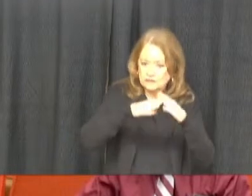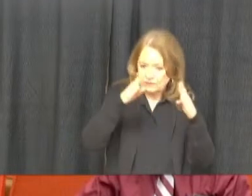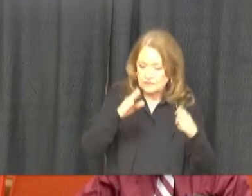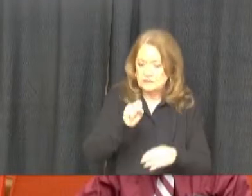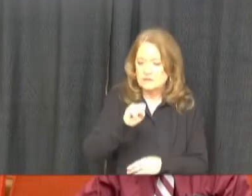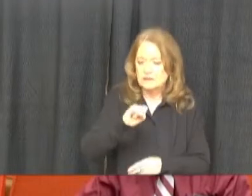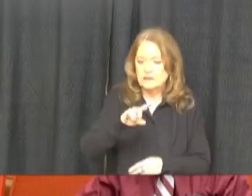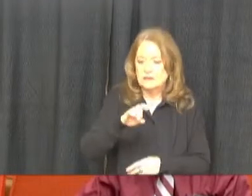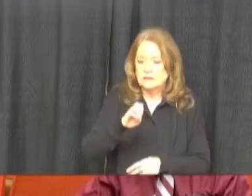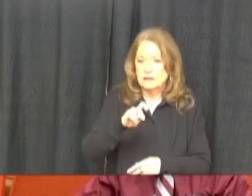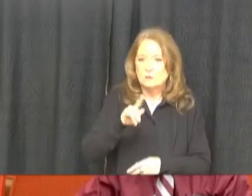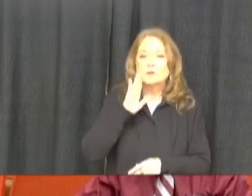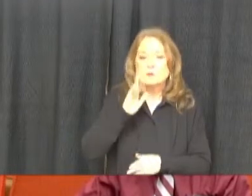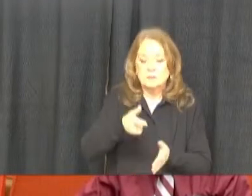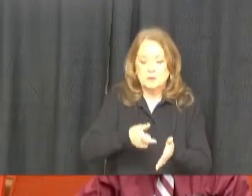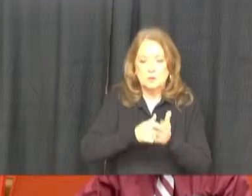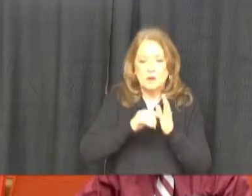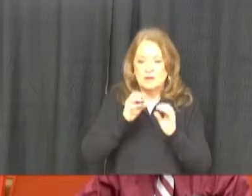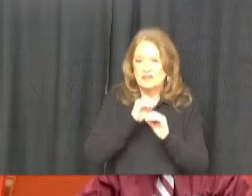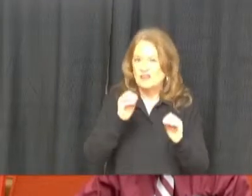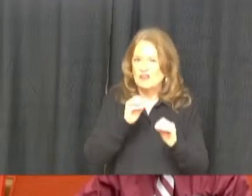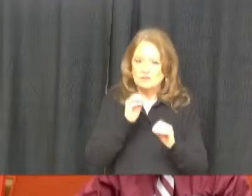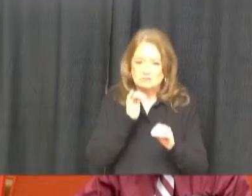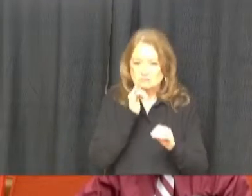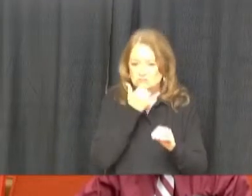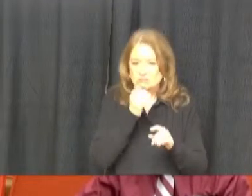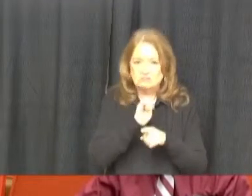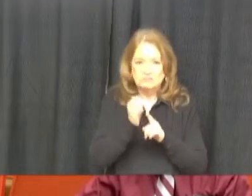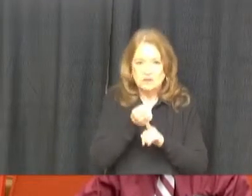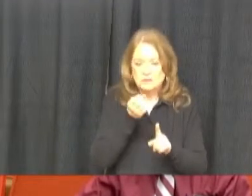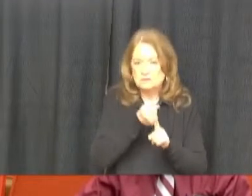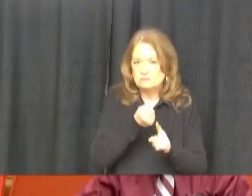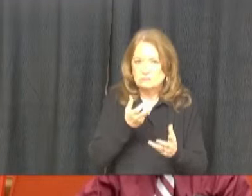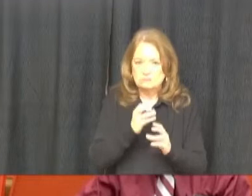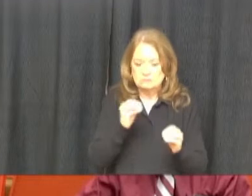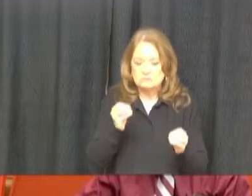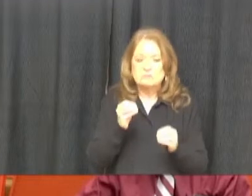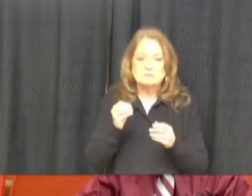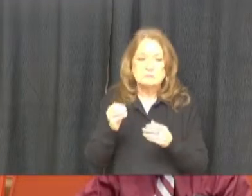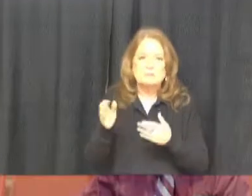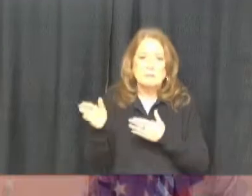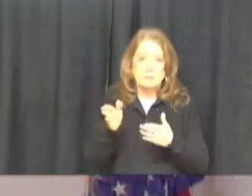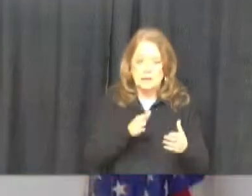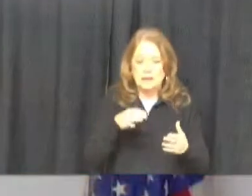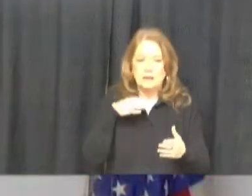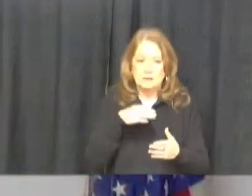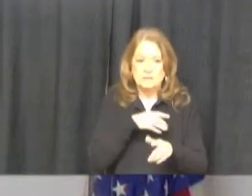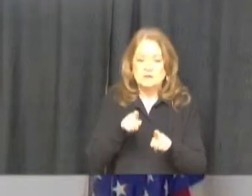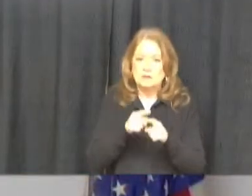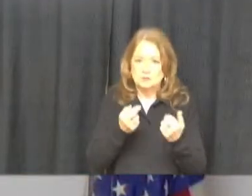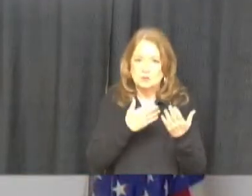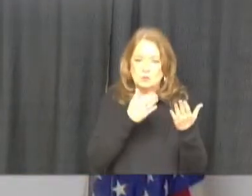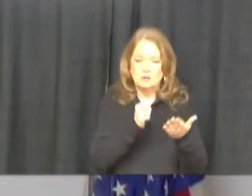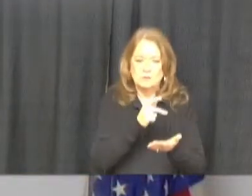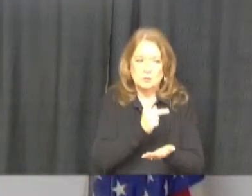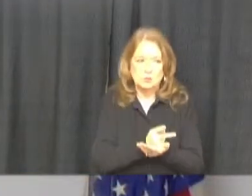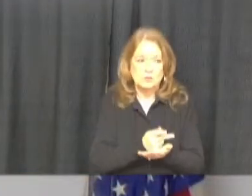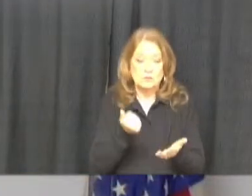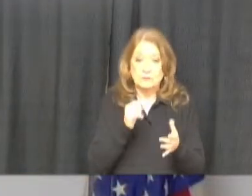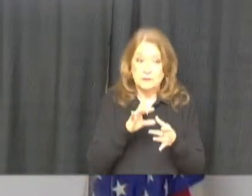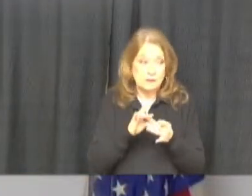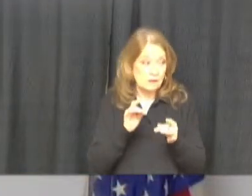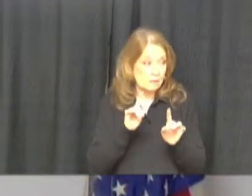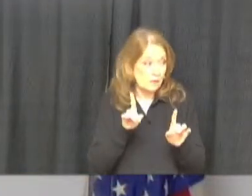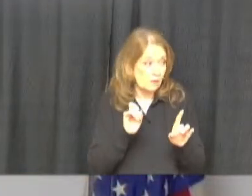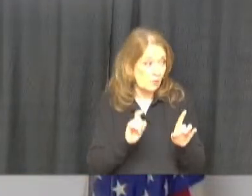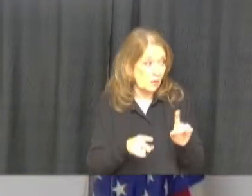required. No adverse environmental issues were identified, and the Planning Commission also recommended approval. Thank you, Mr. Tyndall. Any comment or question